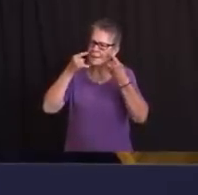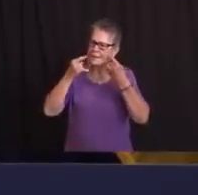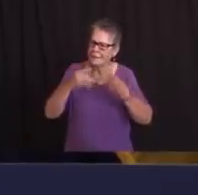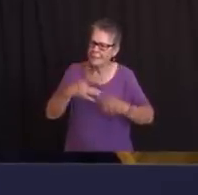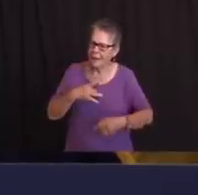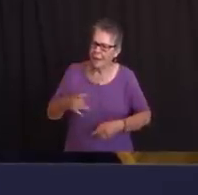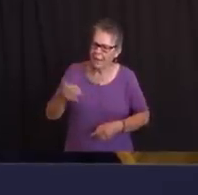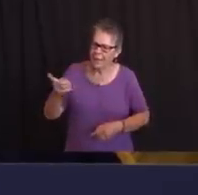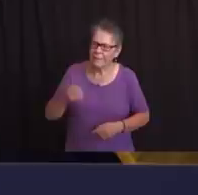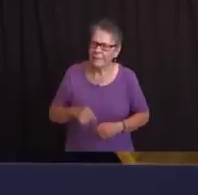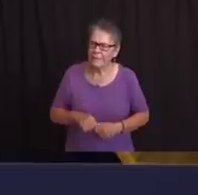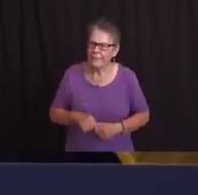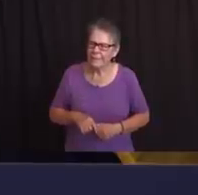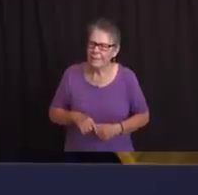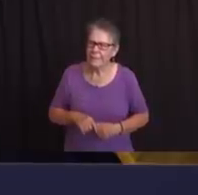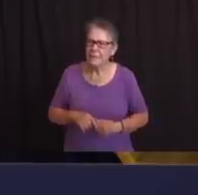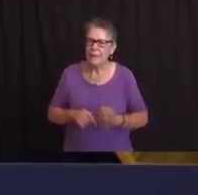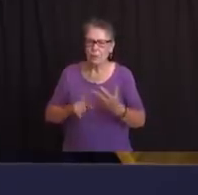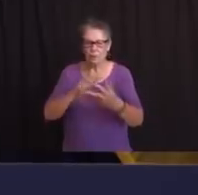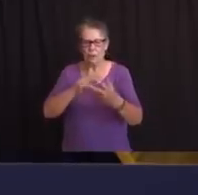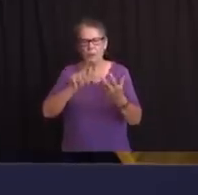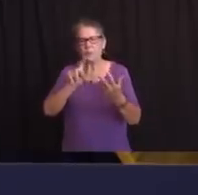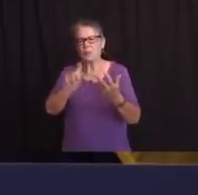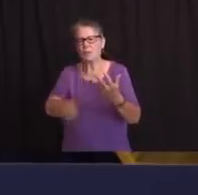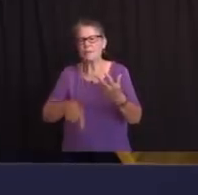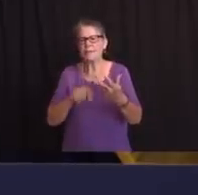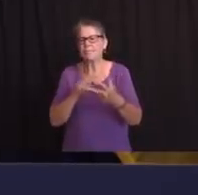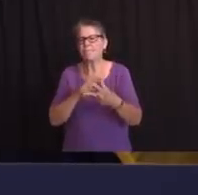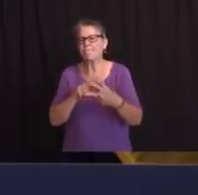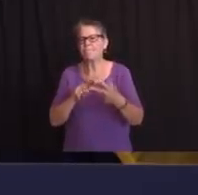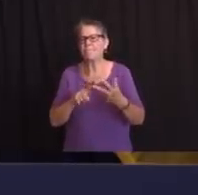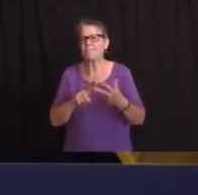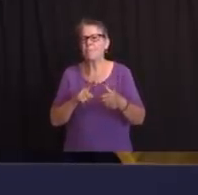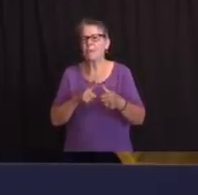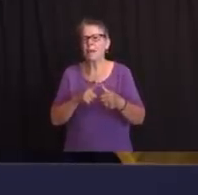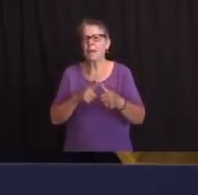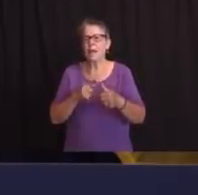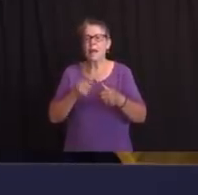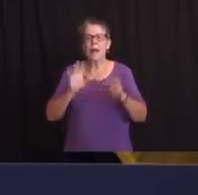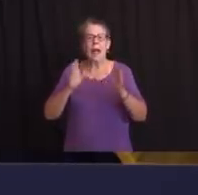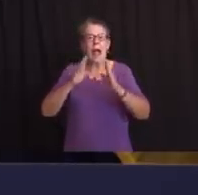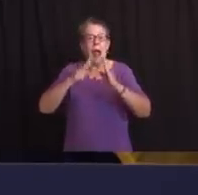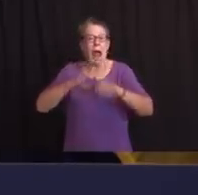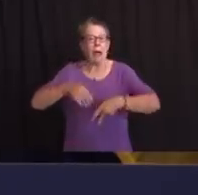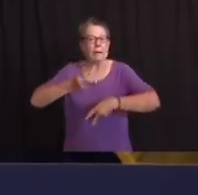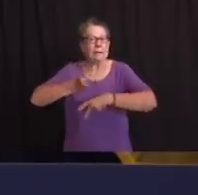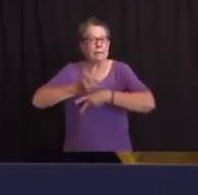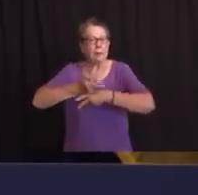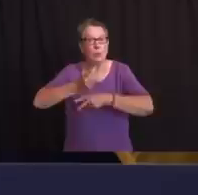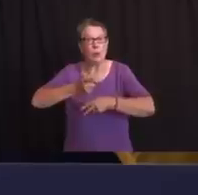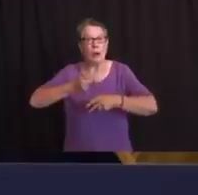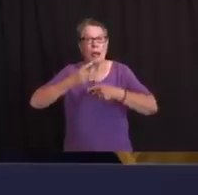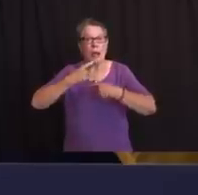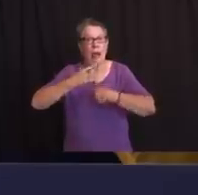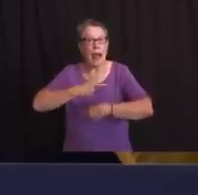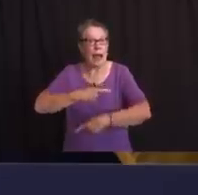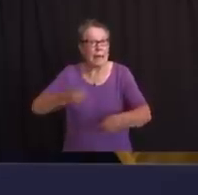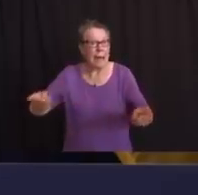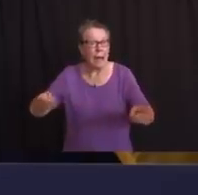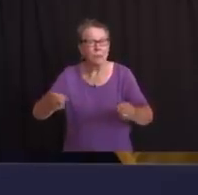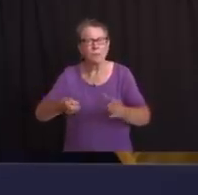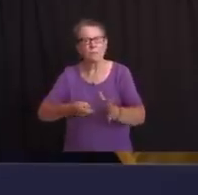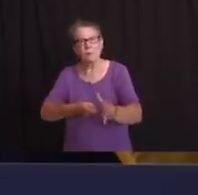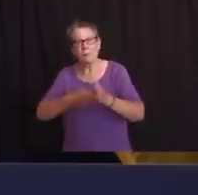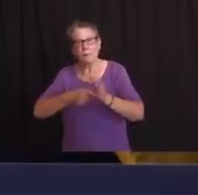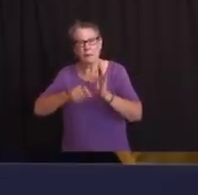I have 3 questions overall. Just want to get the housekeeping question out of the way. This mandate you announced today is for state facilities or state